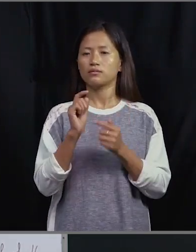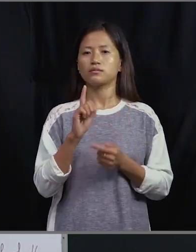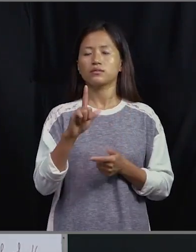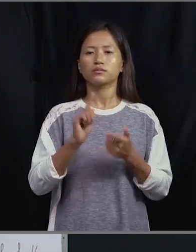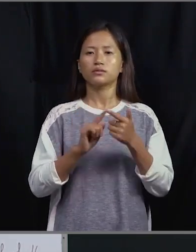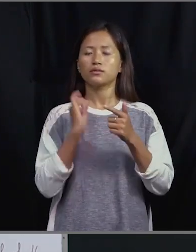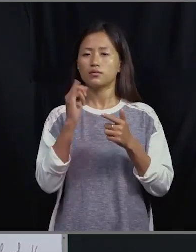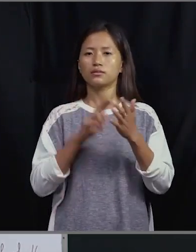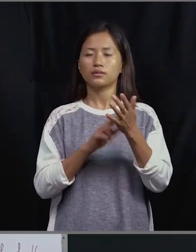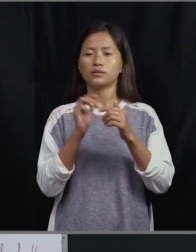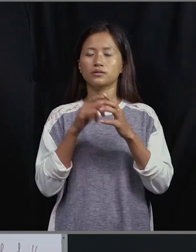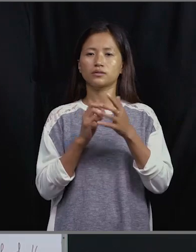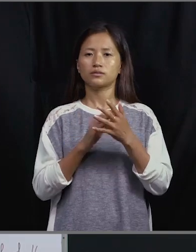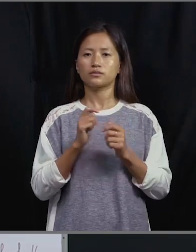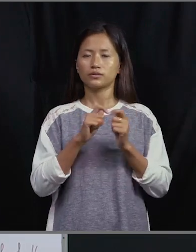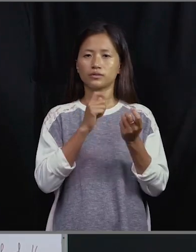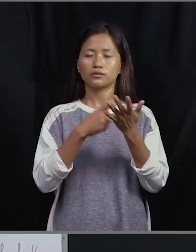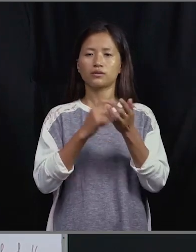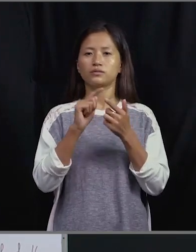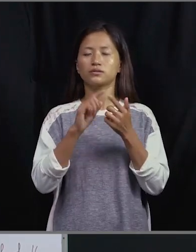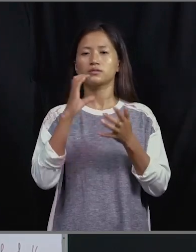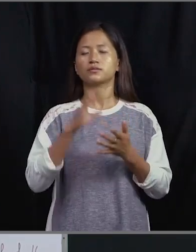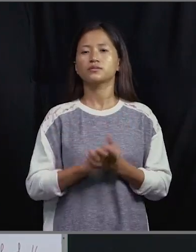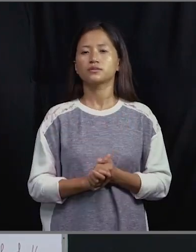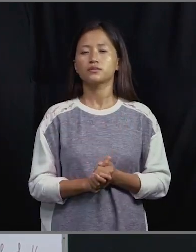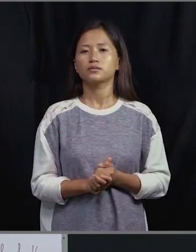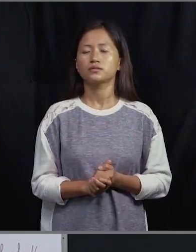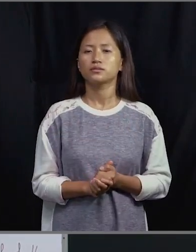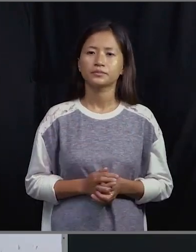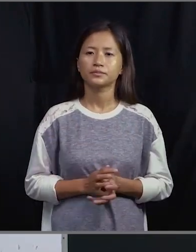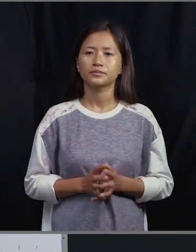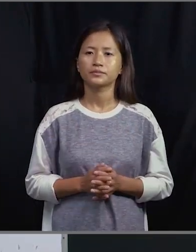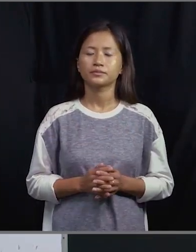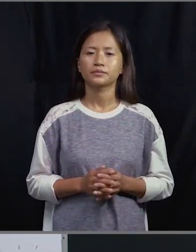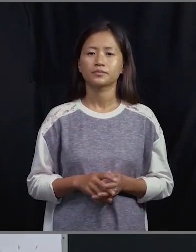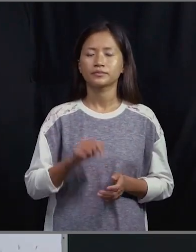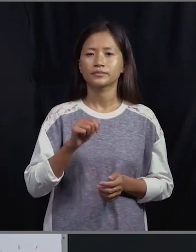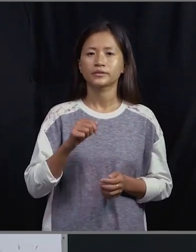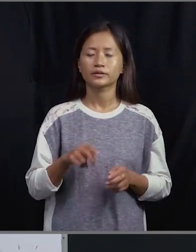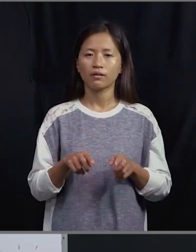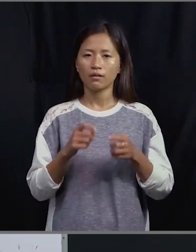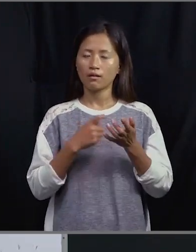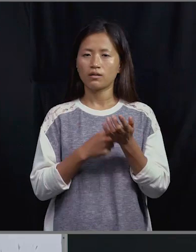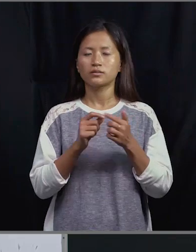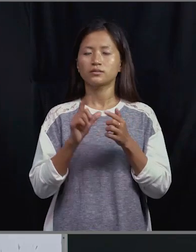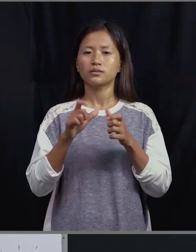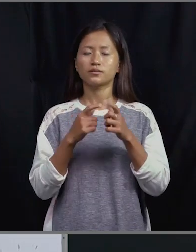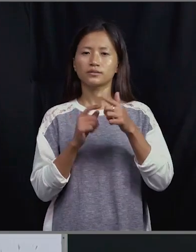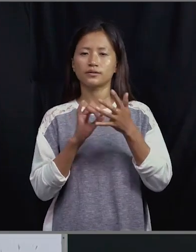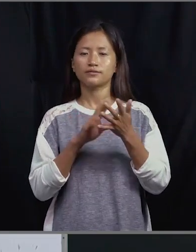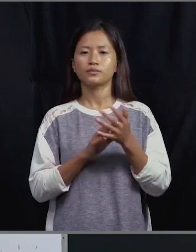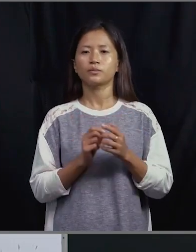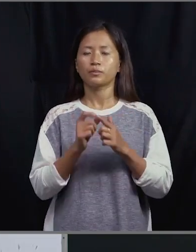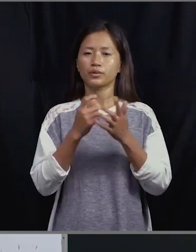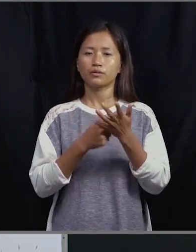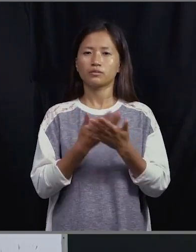reaction. Now, the relative amounts of reactants in products